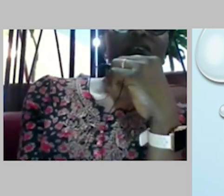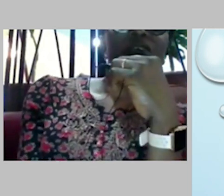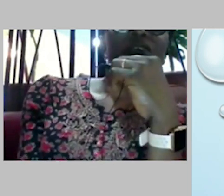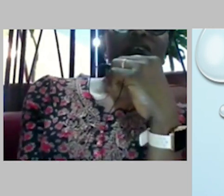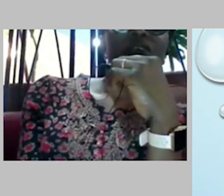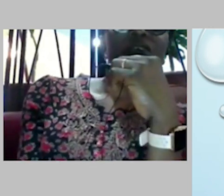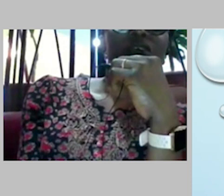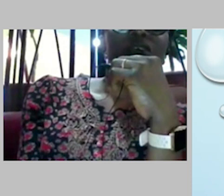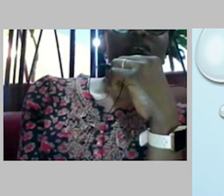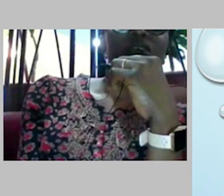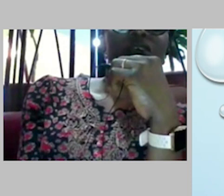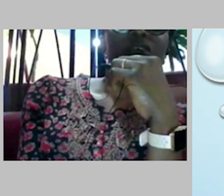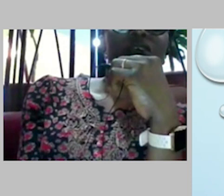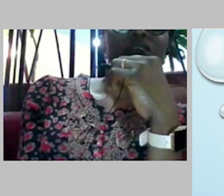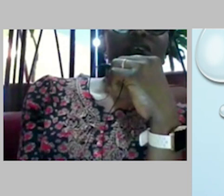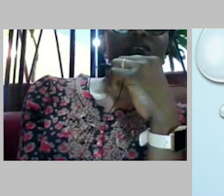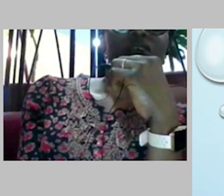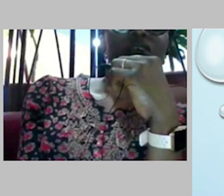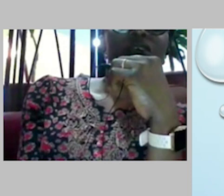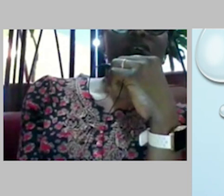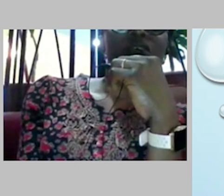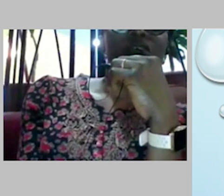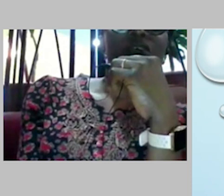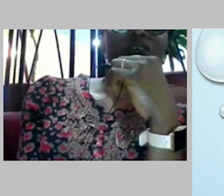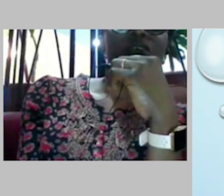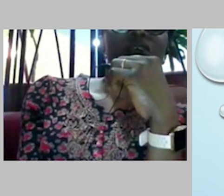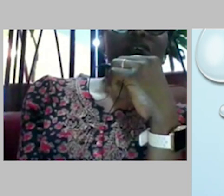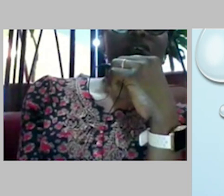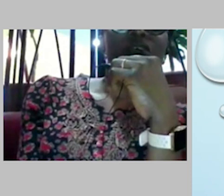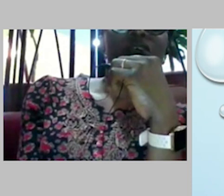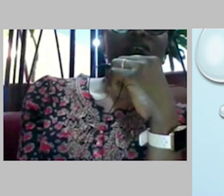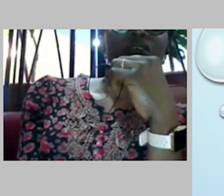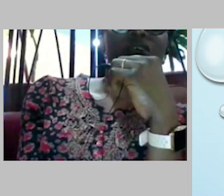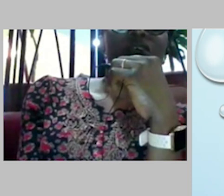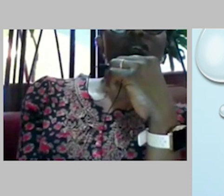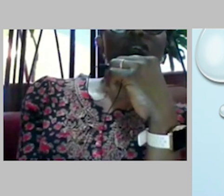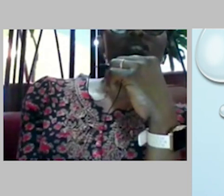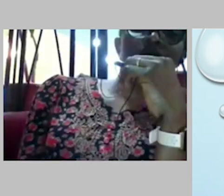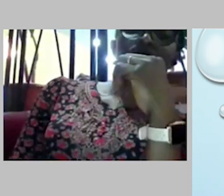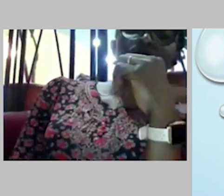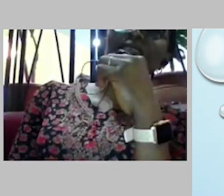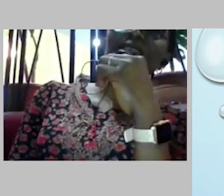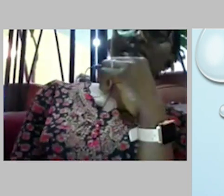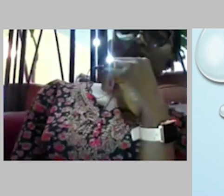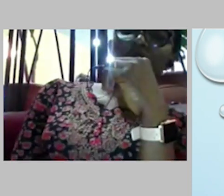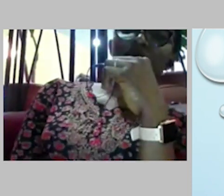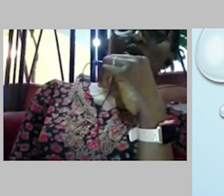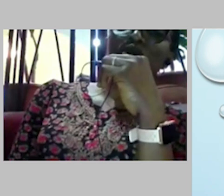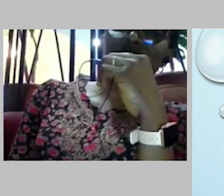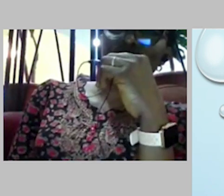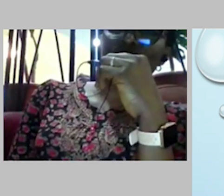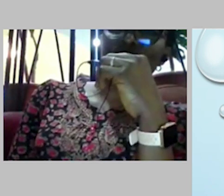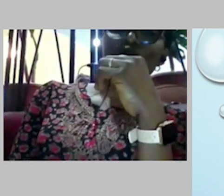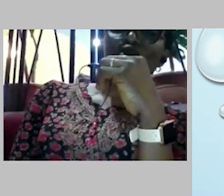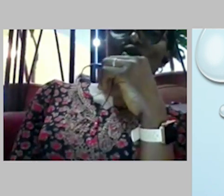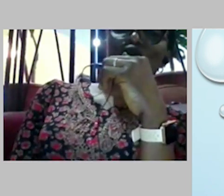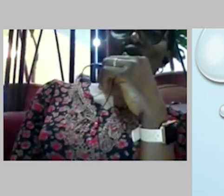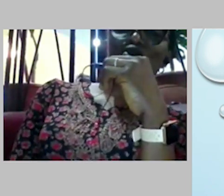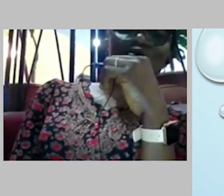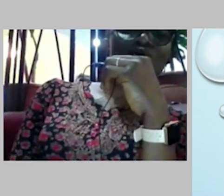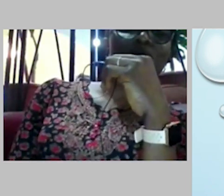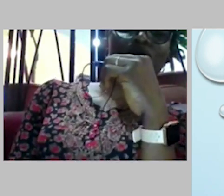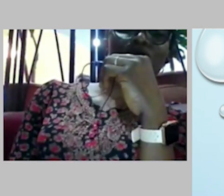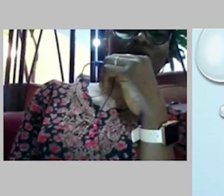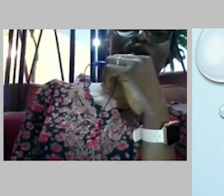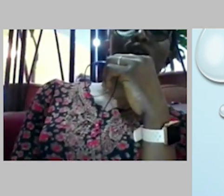Organizational barriers is also one barrier where policies and practices and procedures do